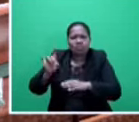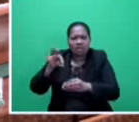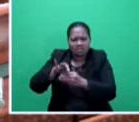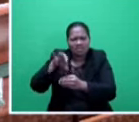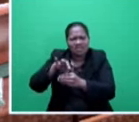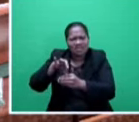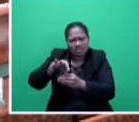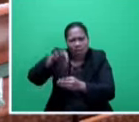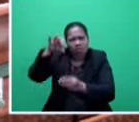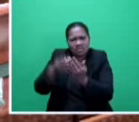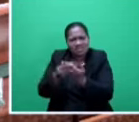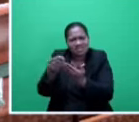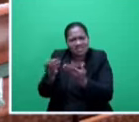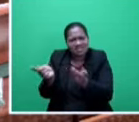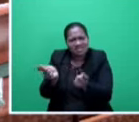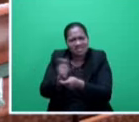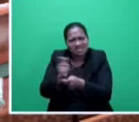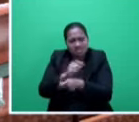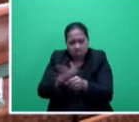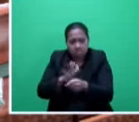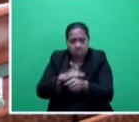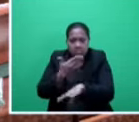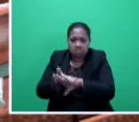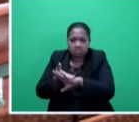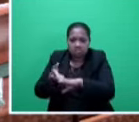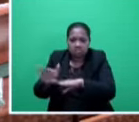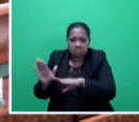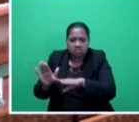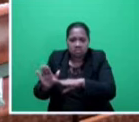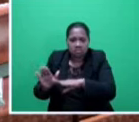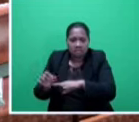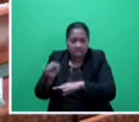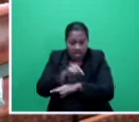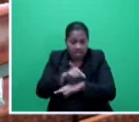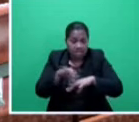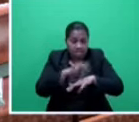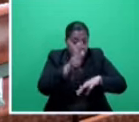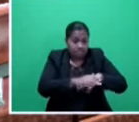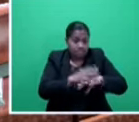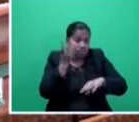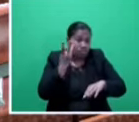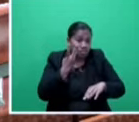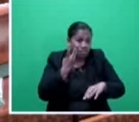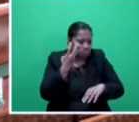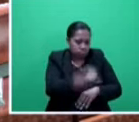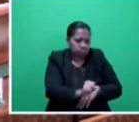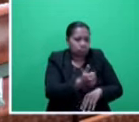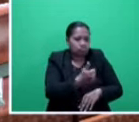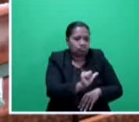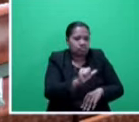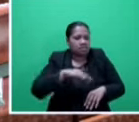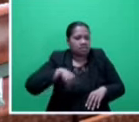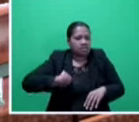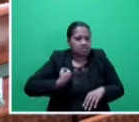ID card and ban on married women using their husband's name unless